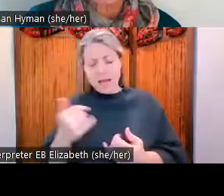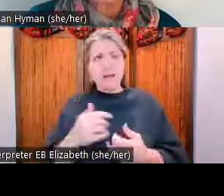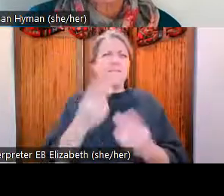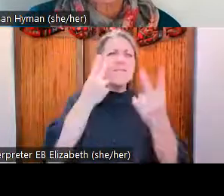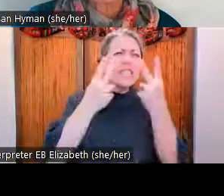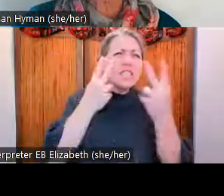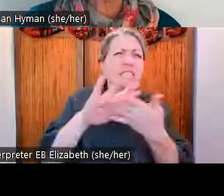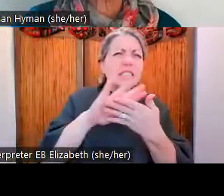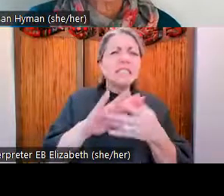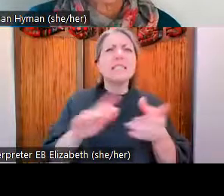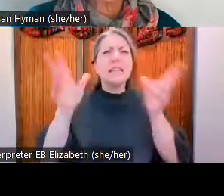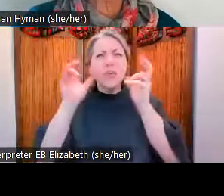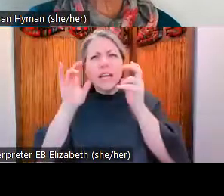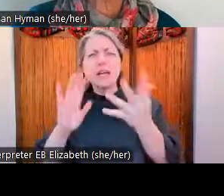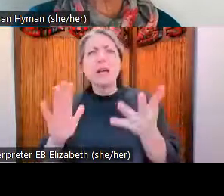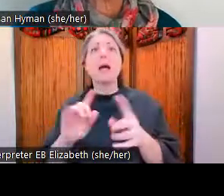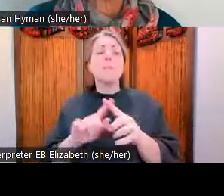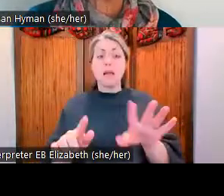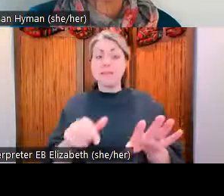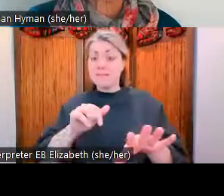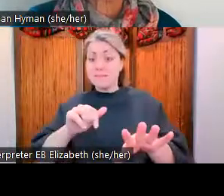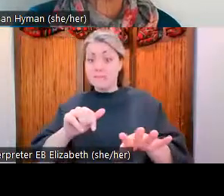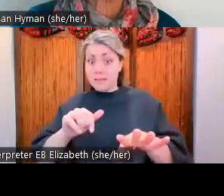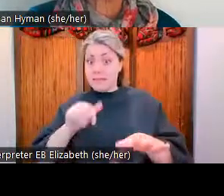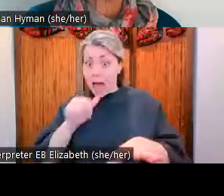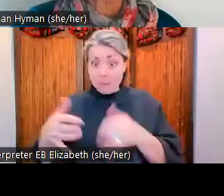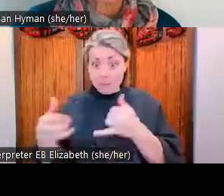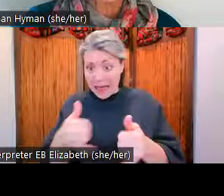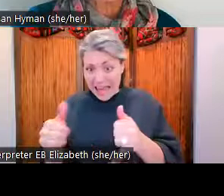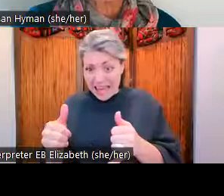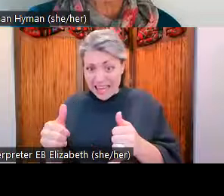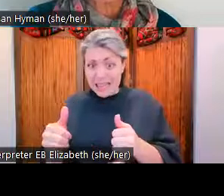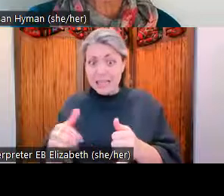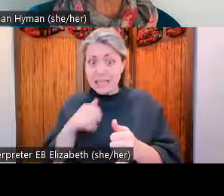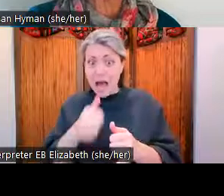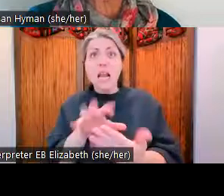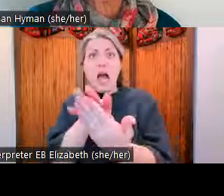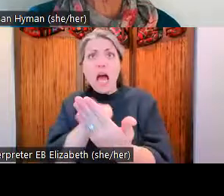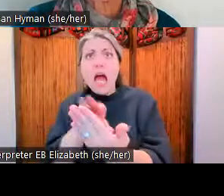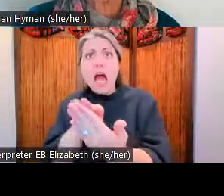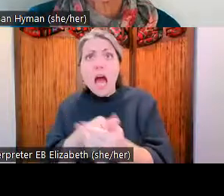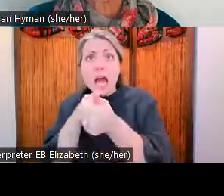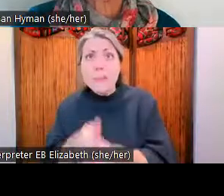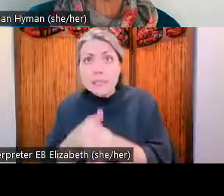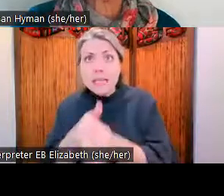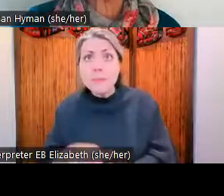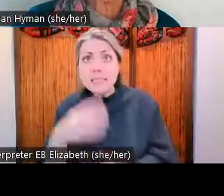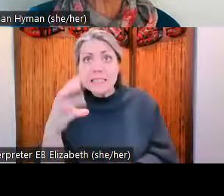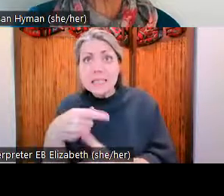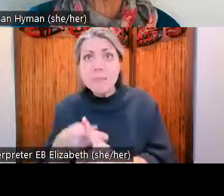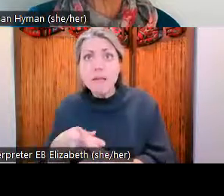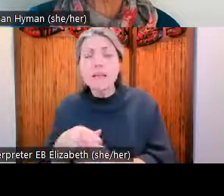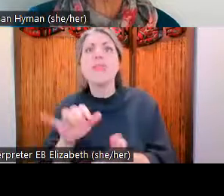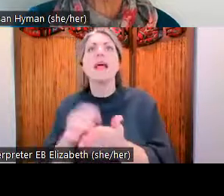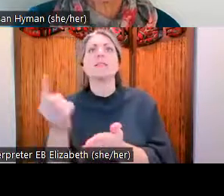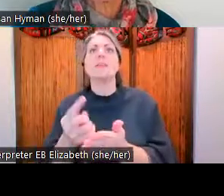delays, but not playing, not having imitation by 16 months is something that you need to bring